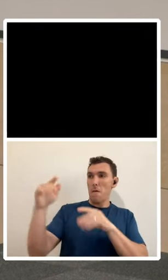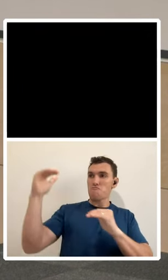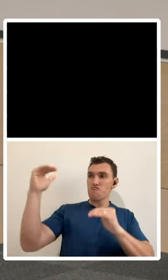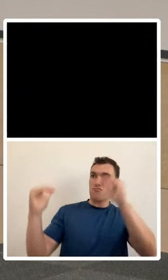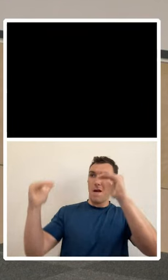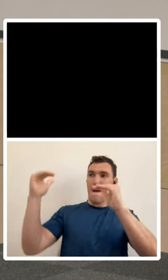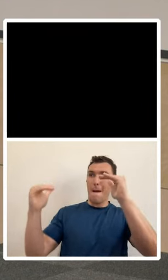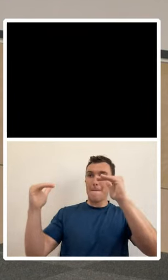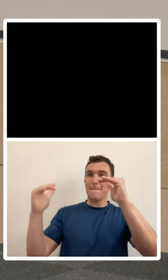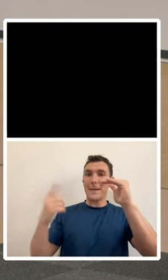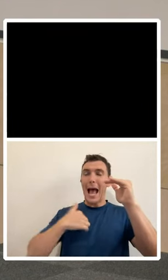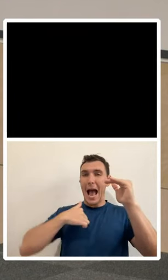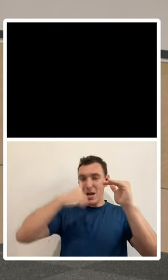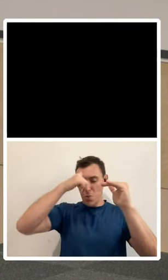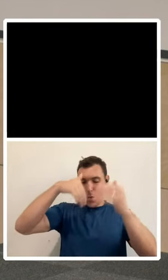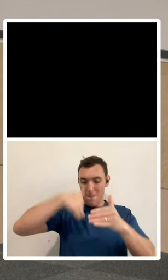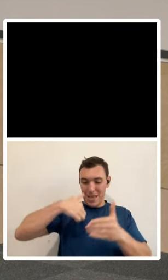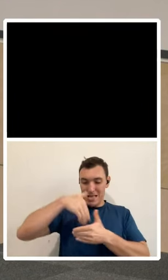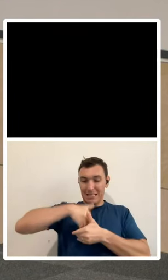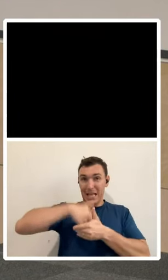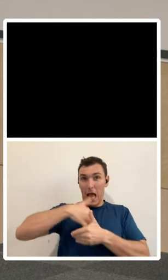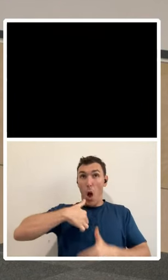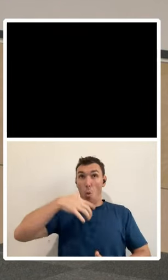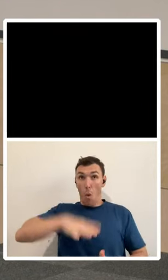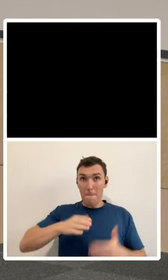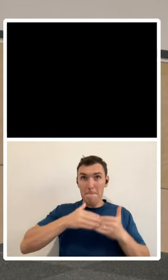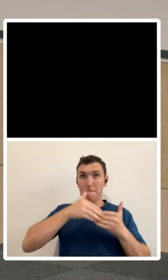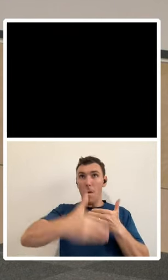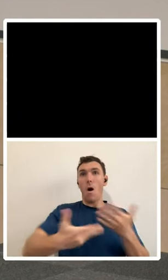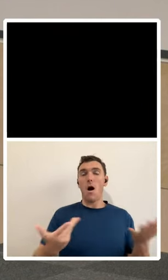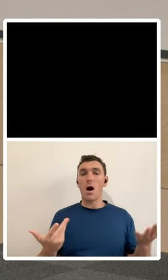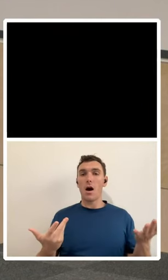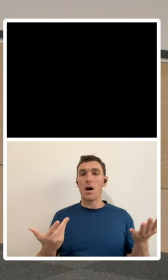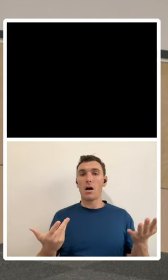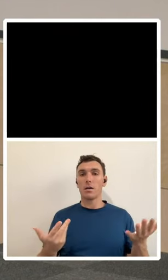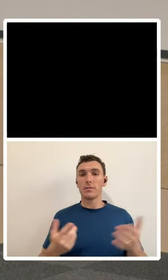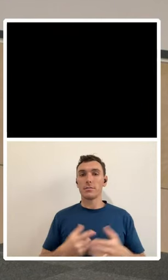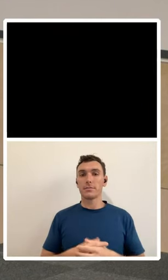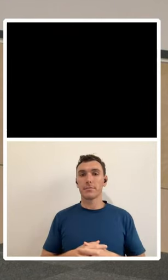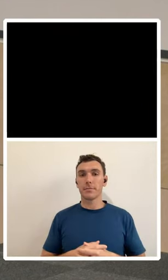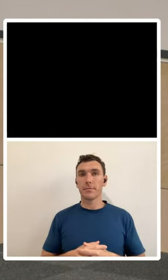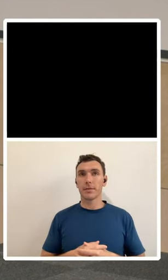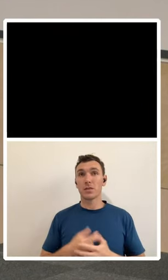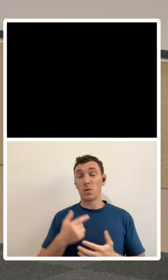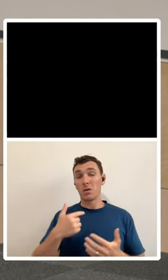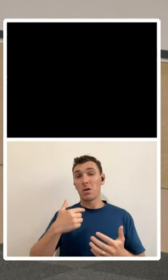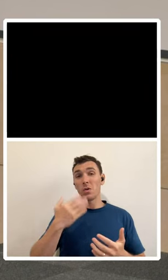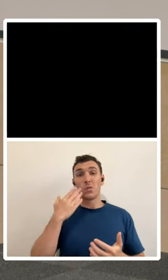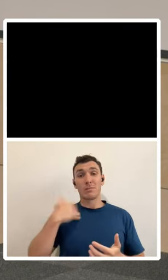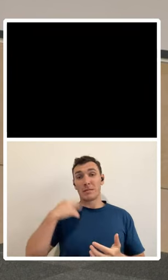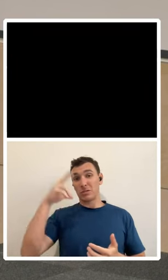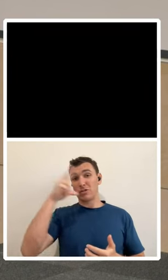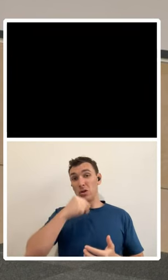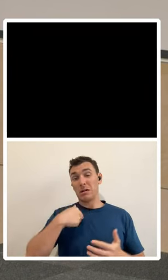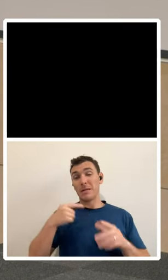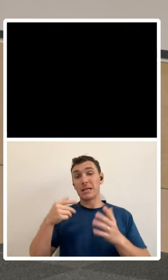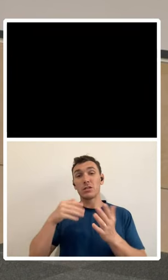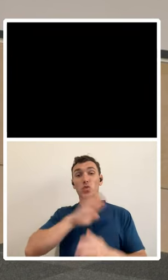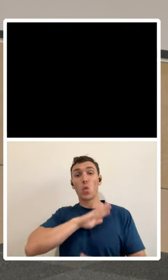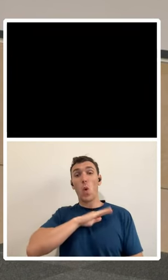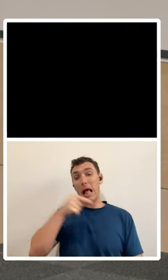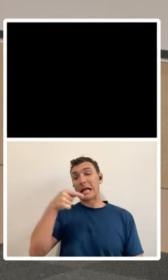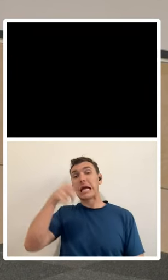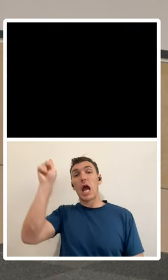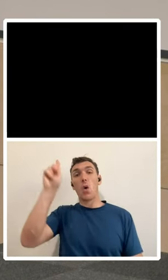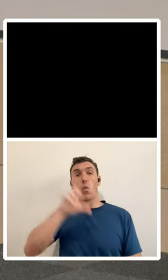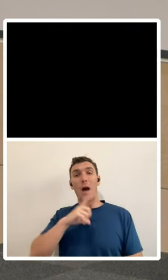I was 16, I got expelled from school for selling drugs. Yeah. And in a day, you go from the kid that's going to go to Cambridge to the kid that's going to go to prison